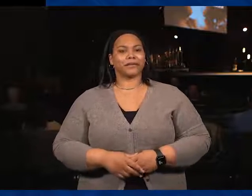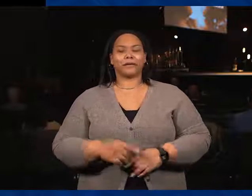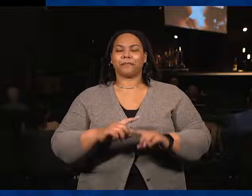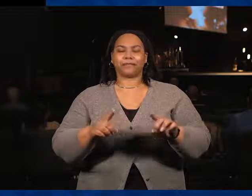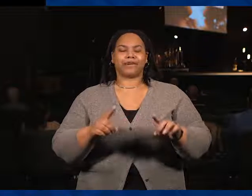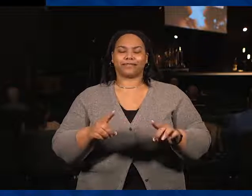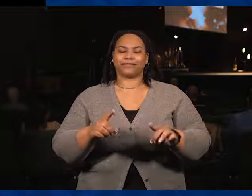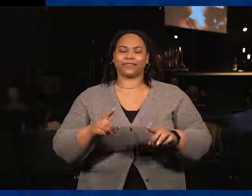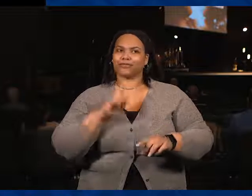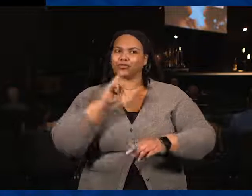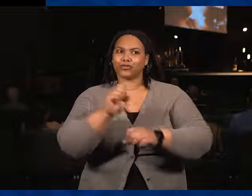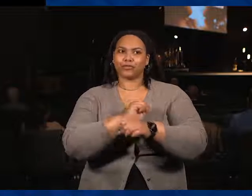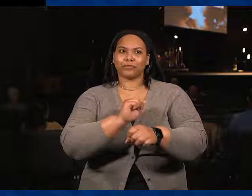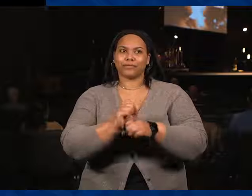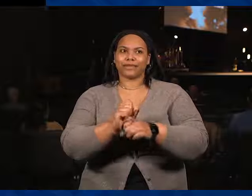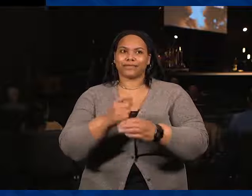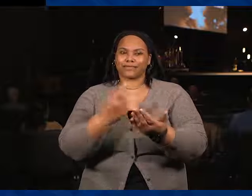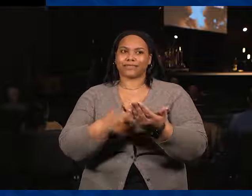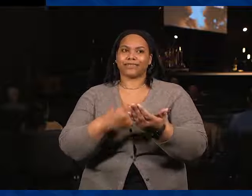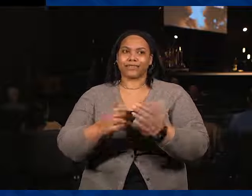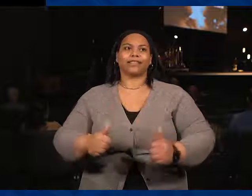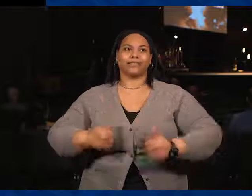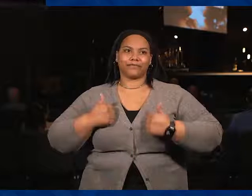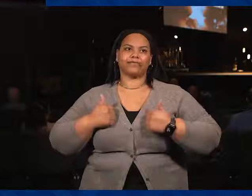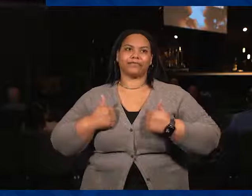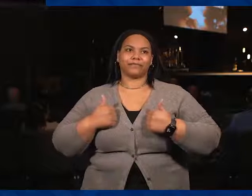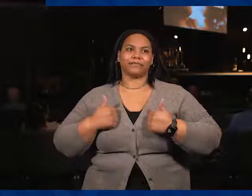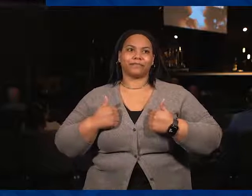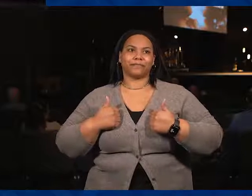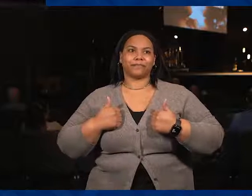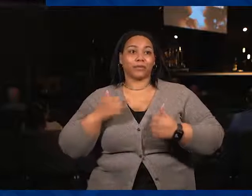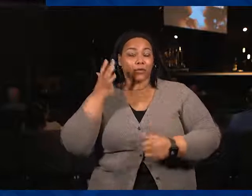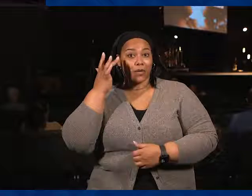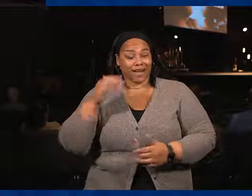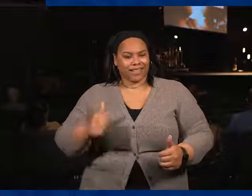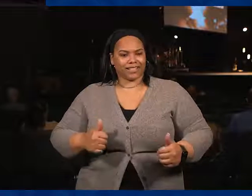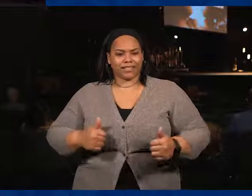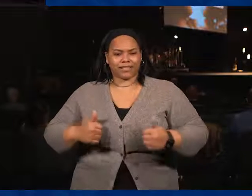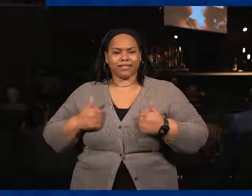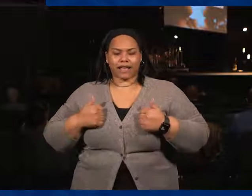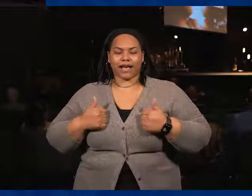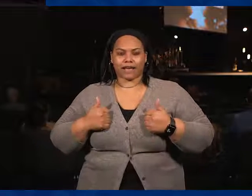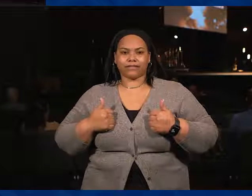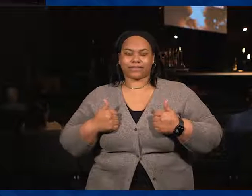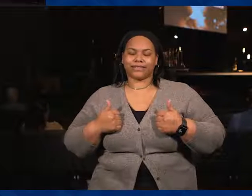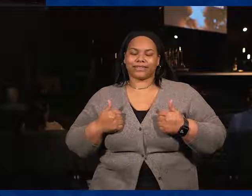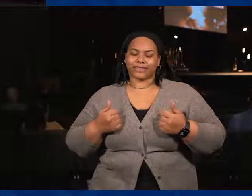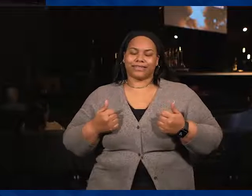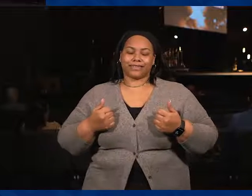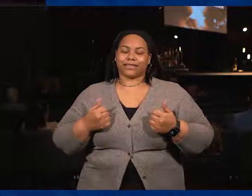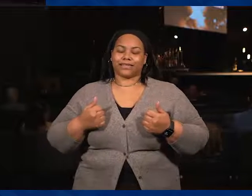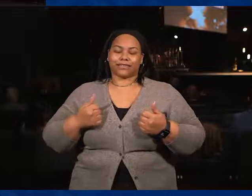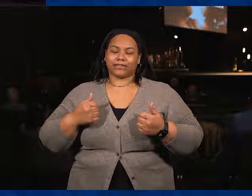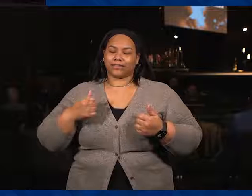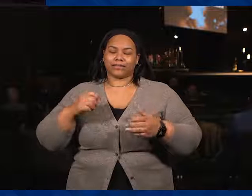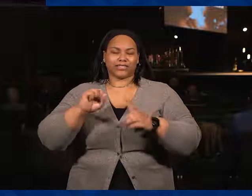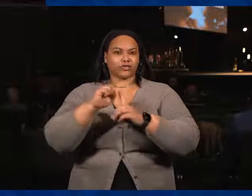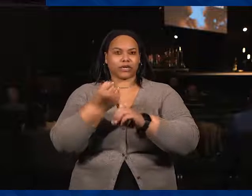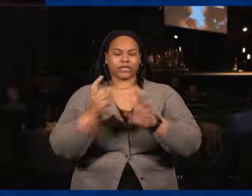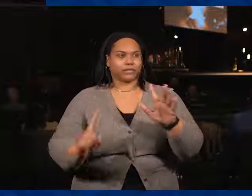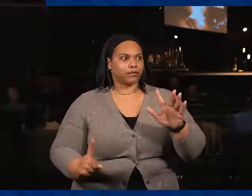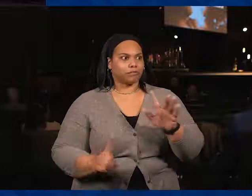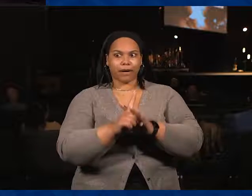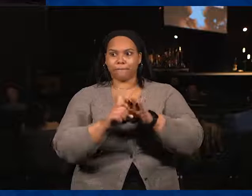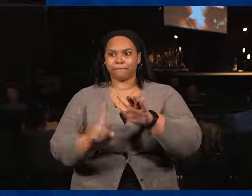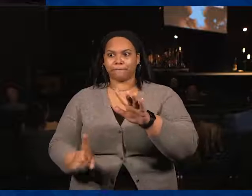But friends, I'm really talking about life. Because life has a way of giving you and I some pop quizzes.